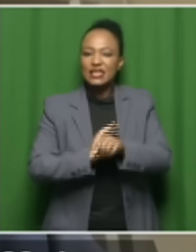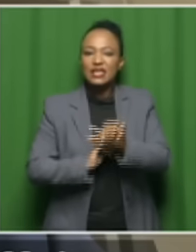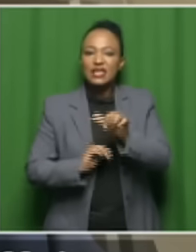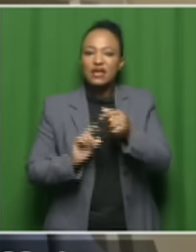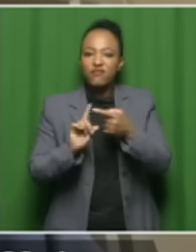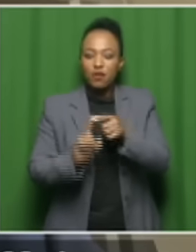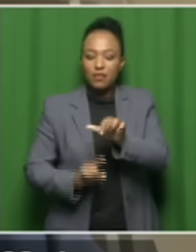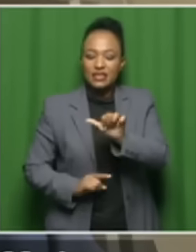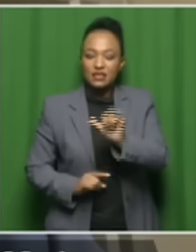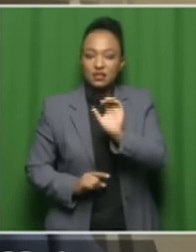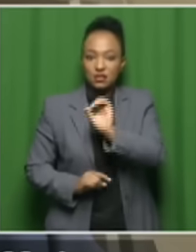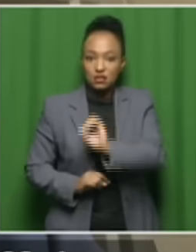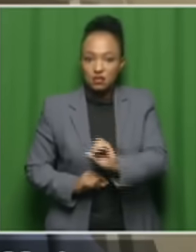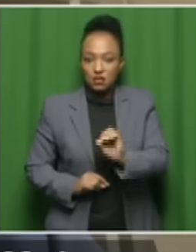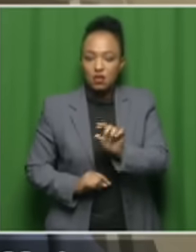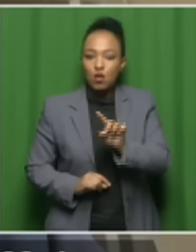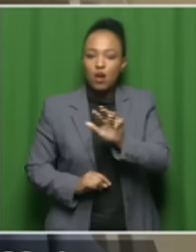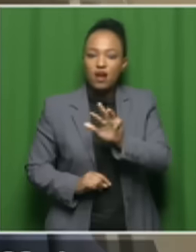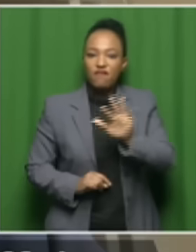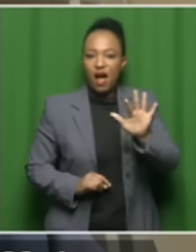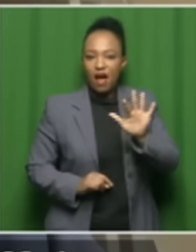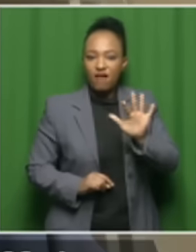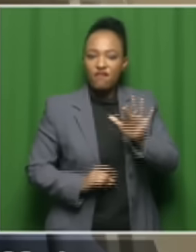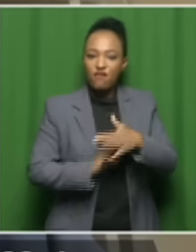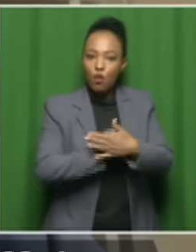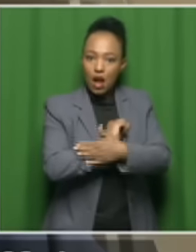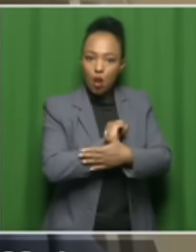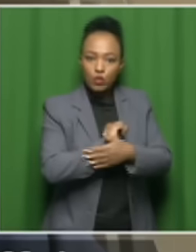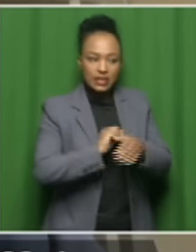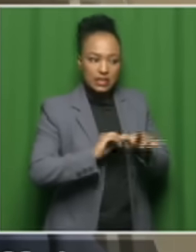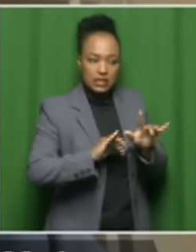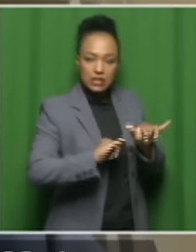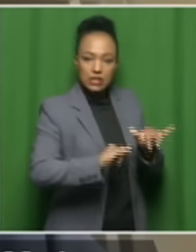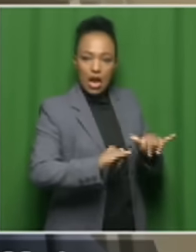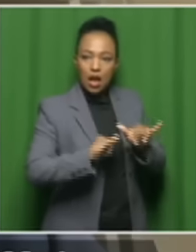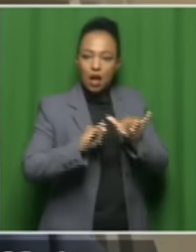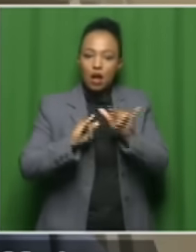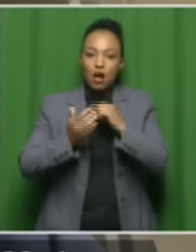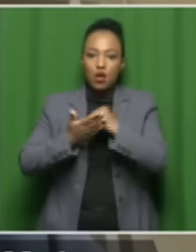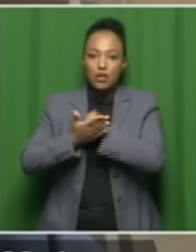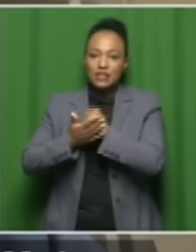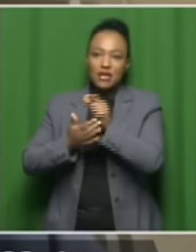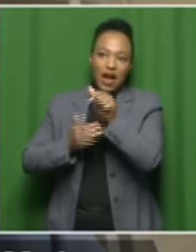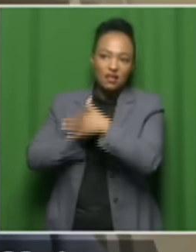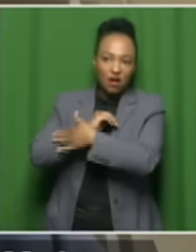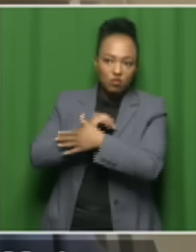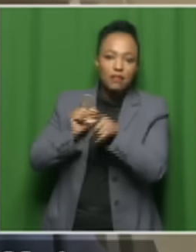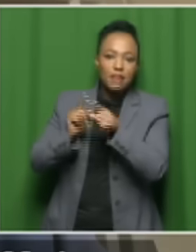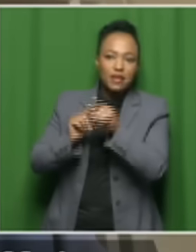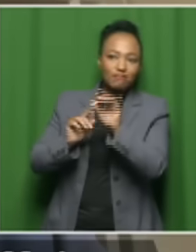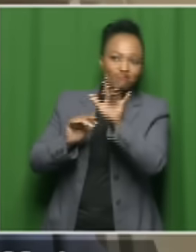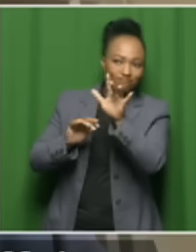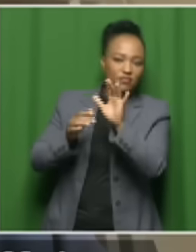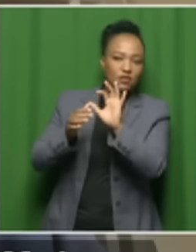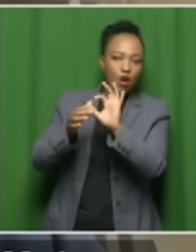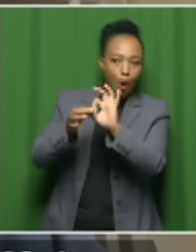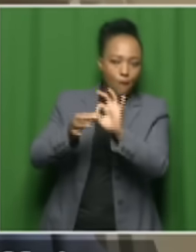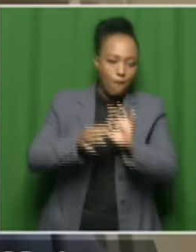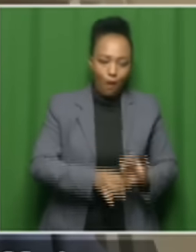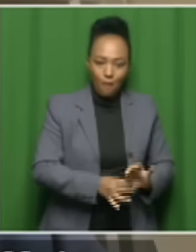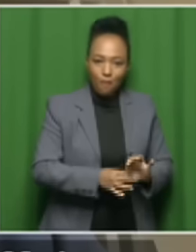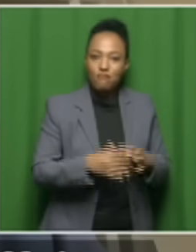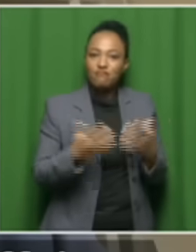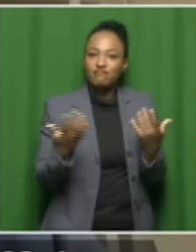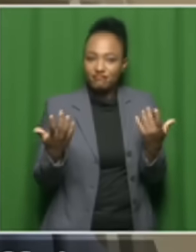October 1995, when that Citizenship Act was promulgated, meaning it came into effect. So effectively,